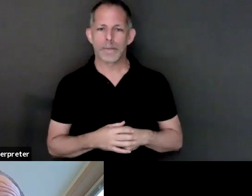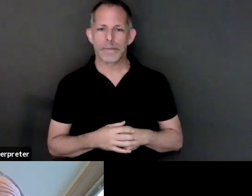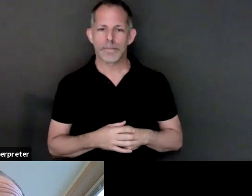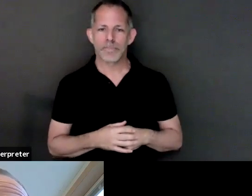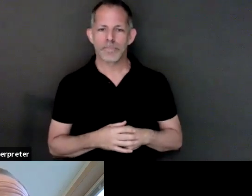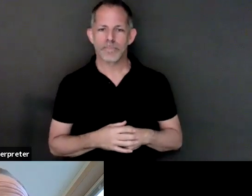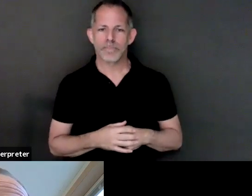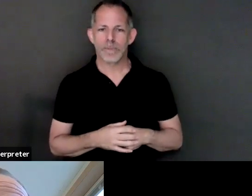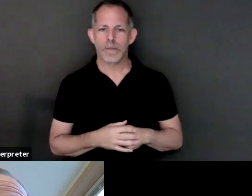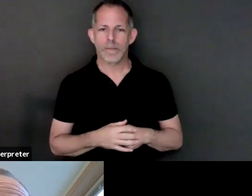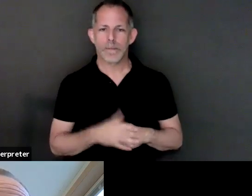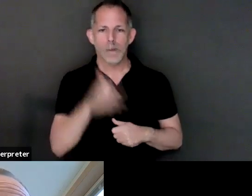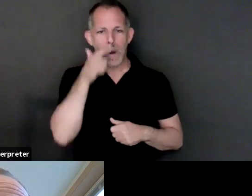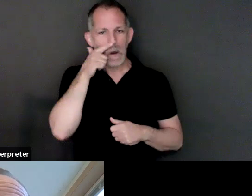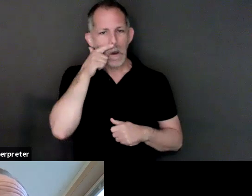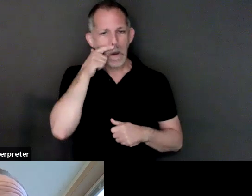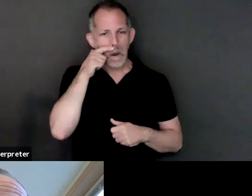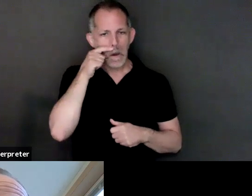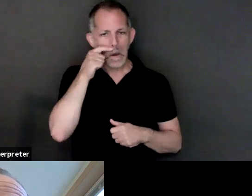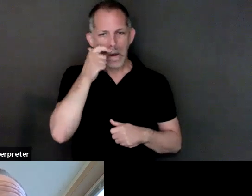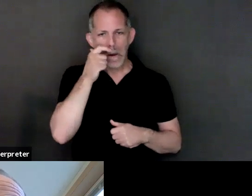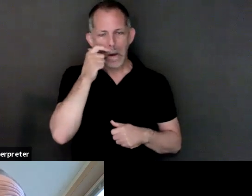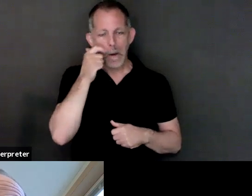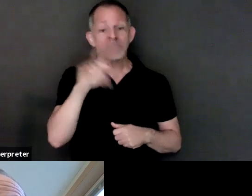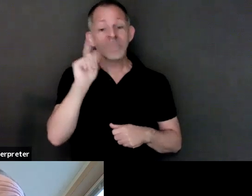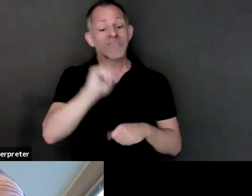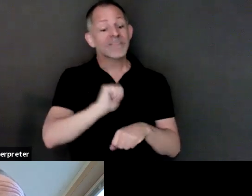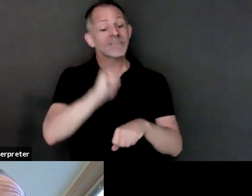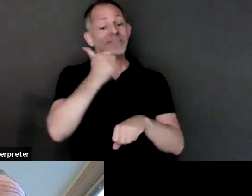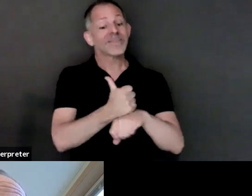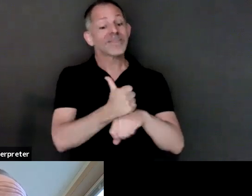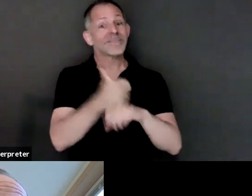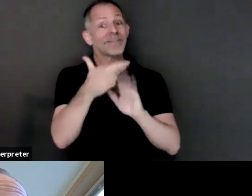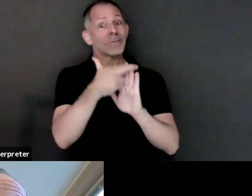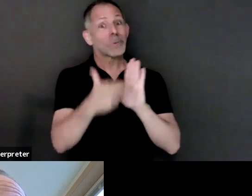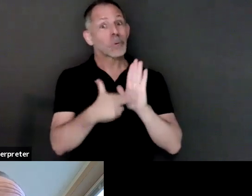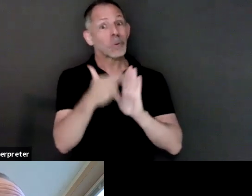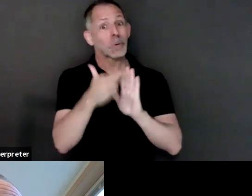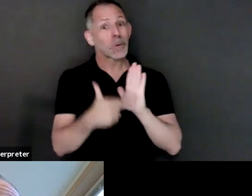penalties. And so if you're going to do that, you have to have